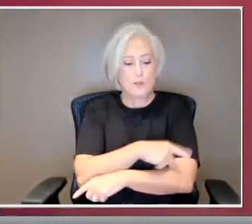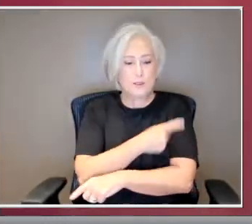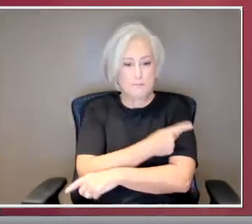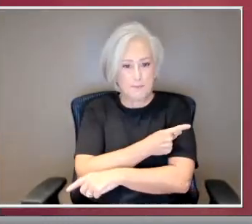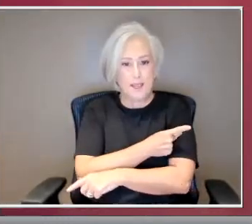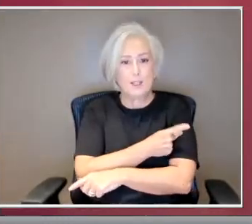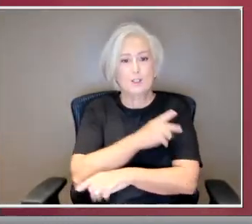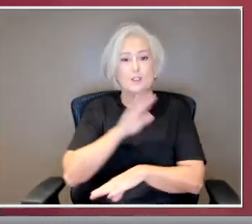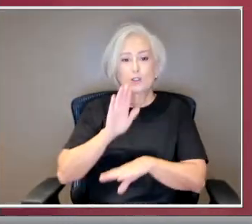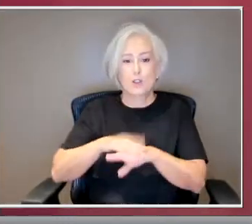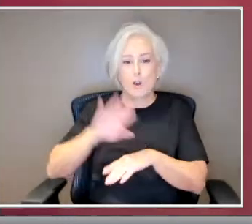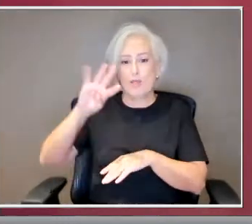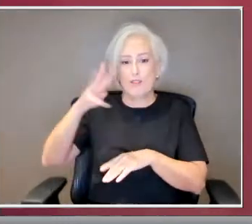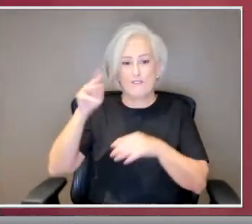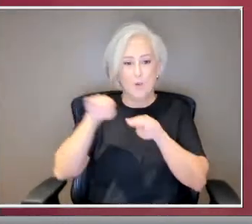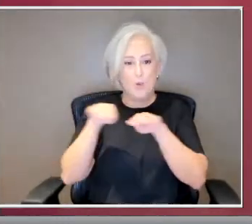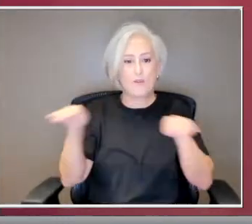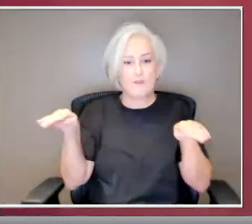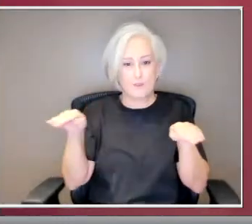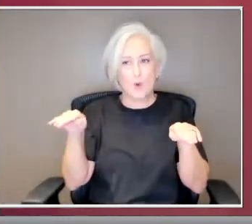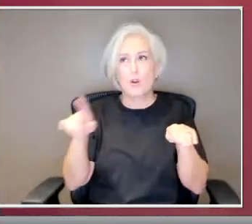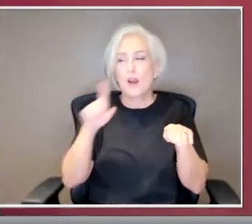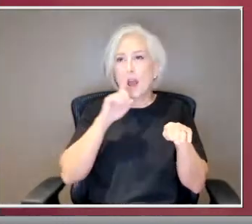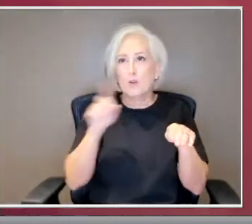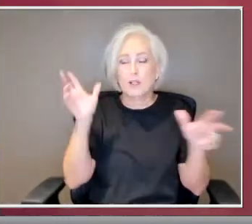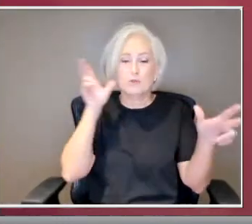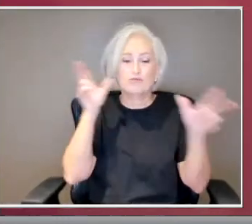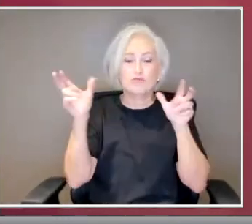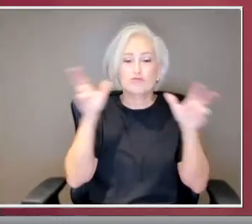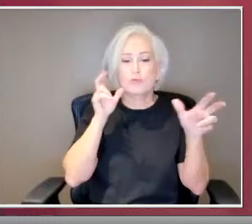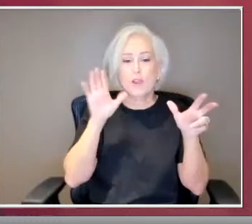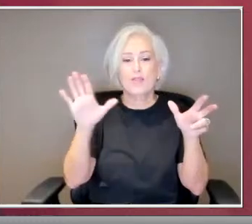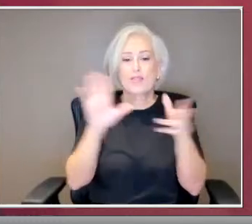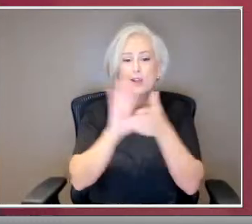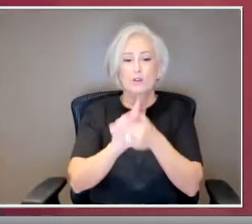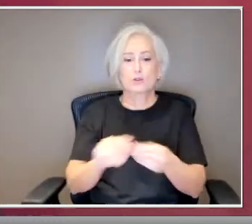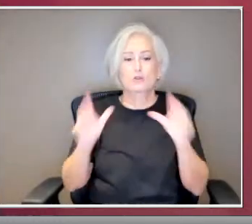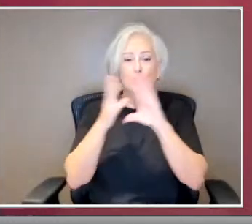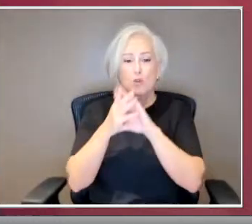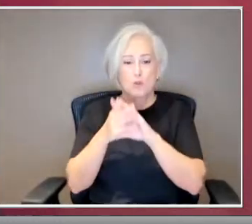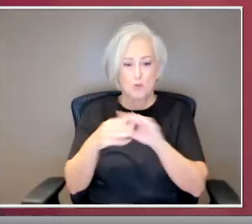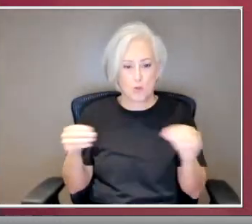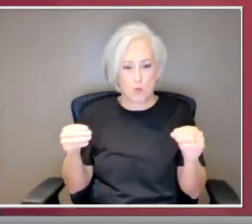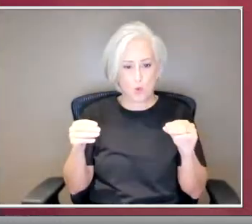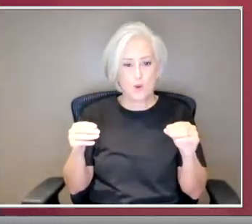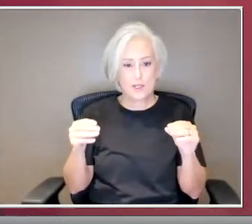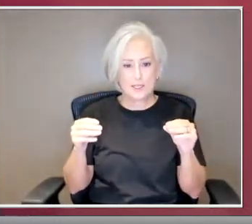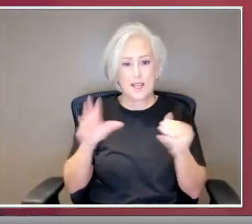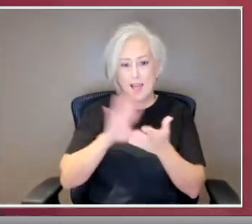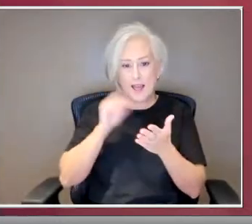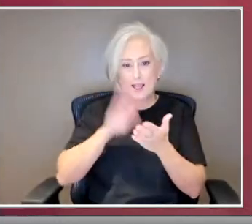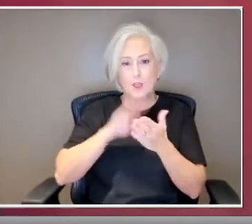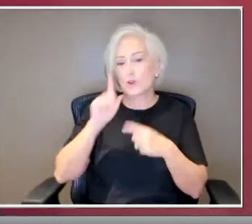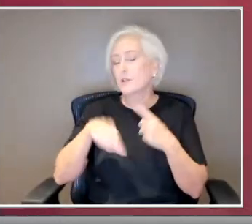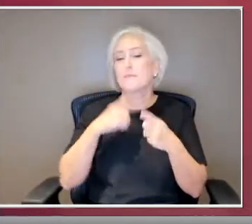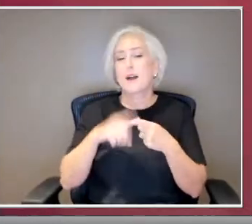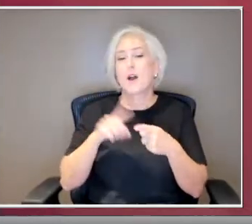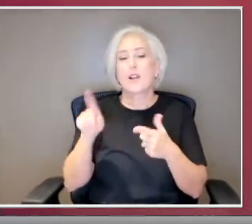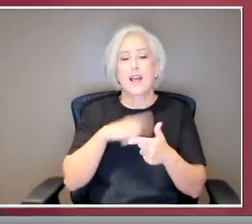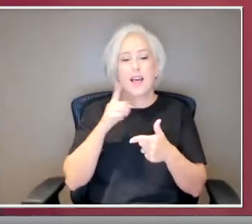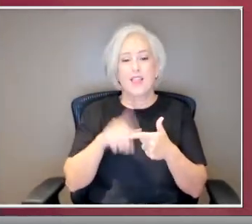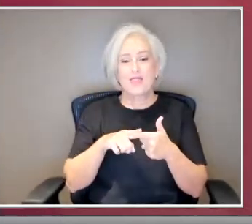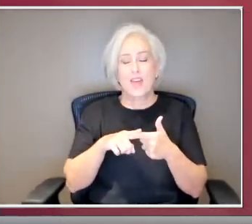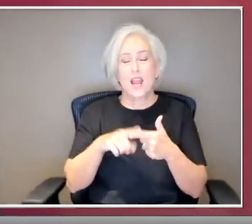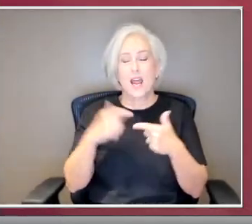I really got to hear stories from and learn about, and then I was able to marvel